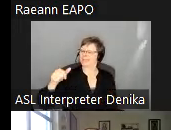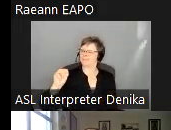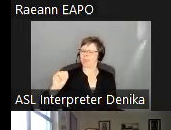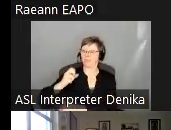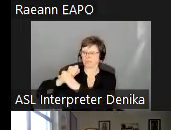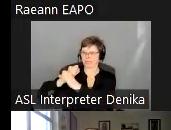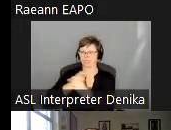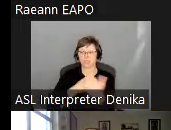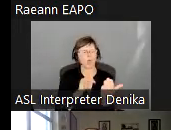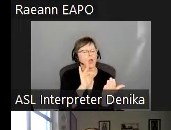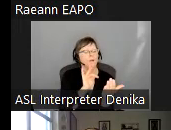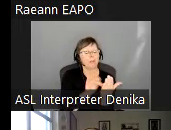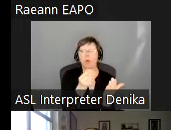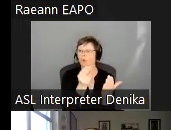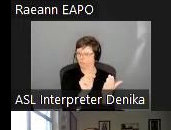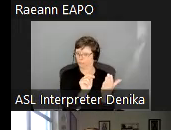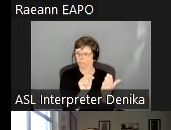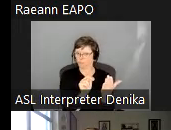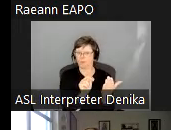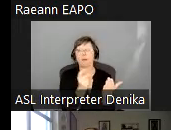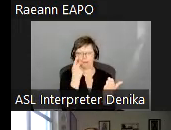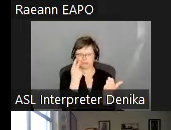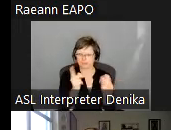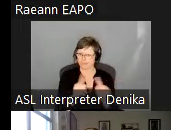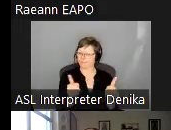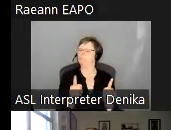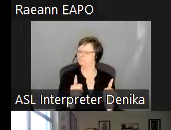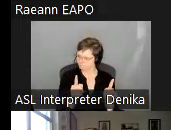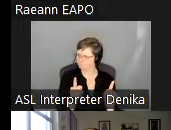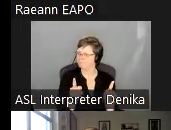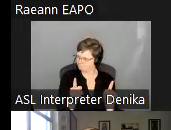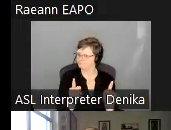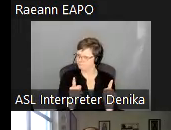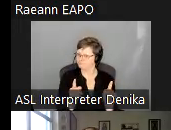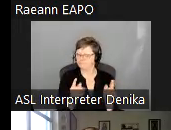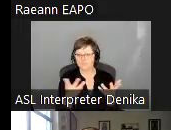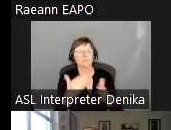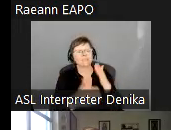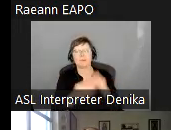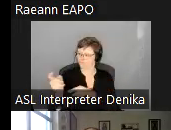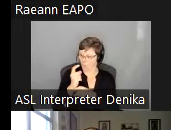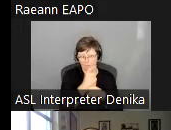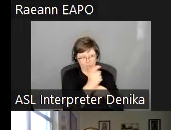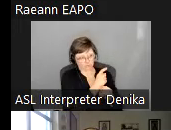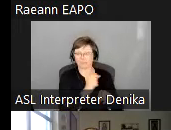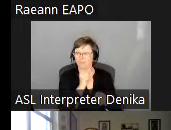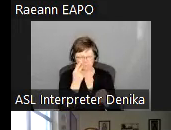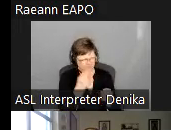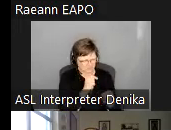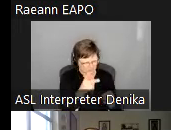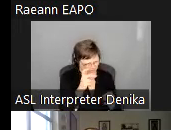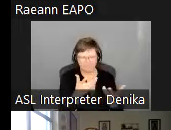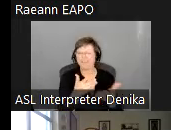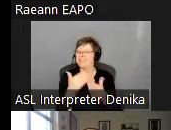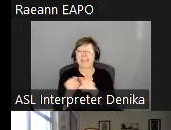if I have clicked it and not. Some phone calls do get, like, I don't hear them, I don't see them. Same with text